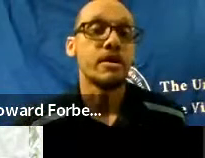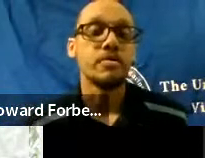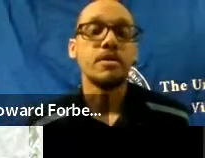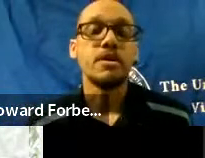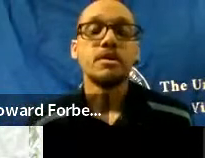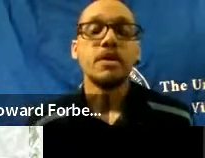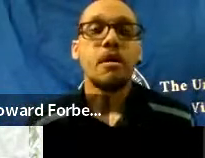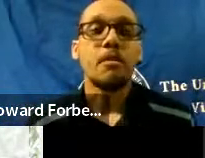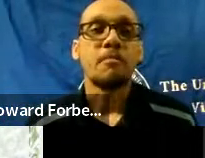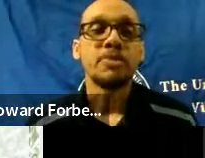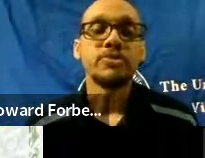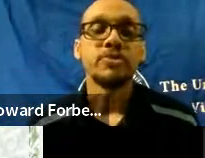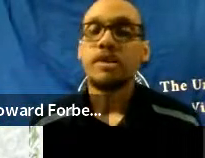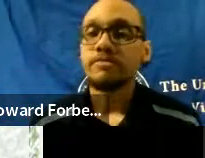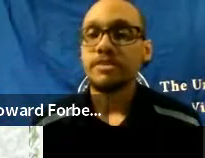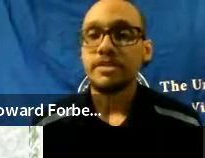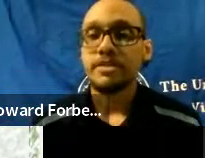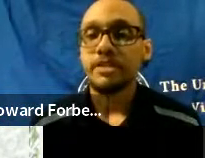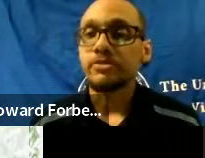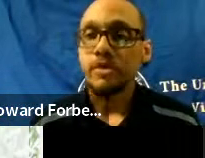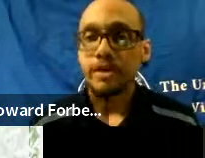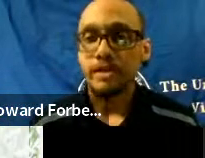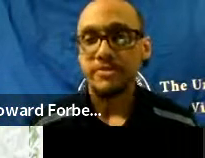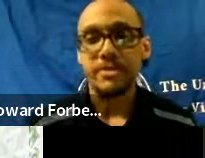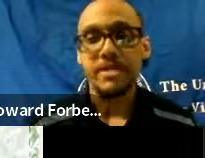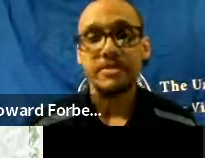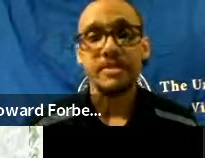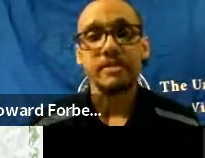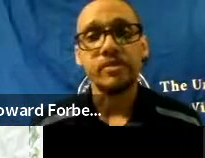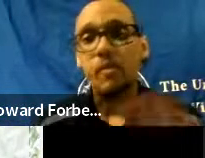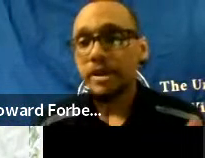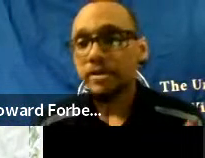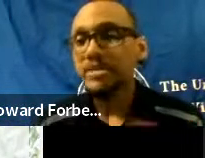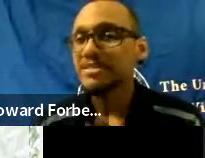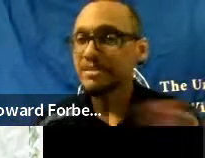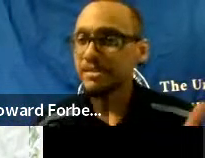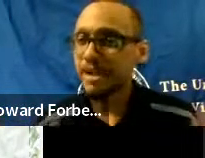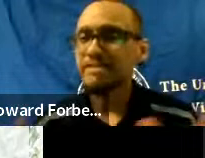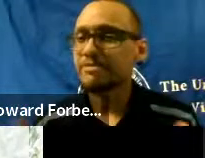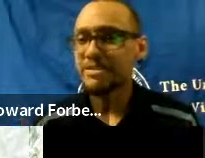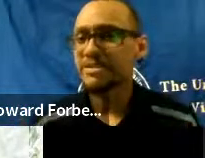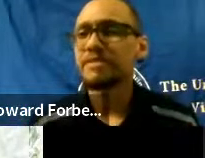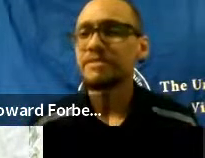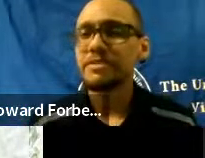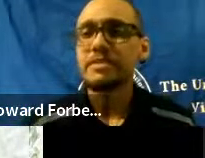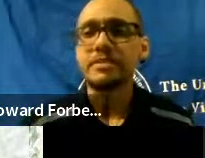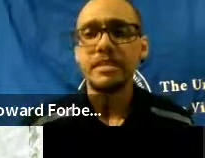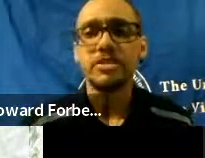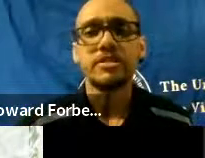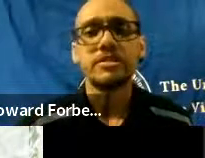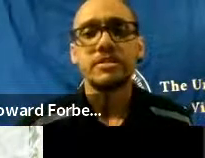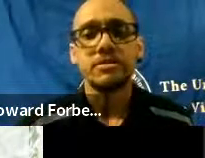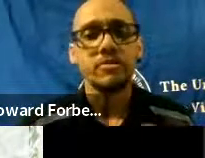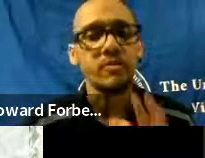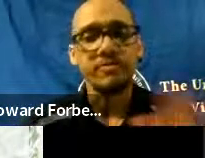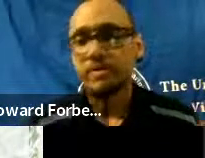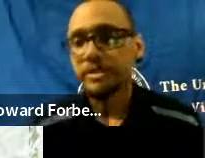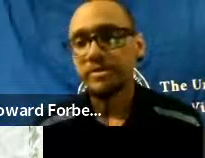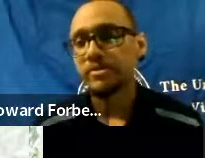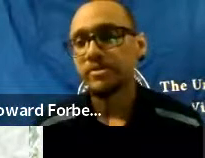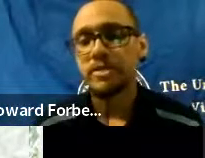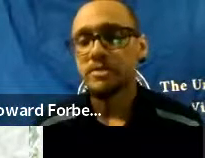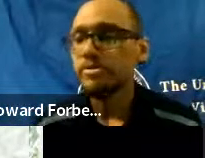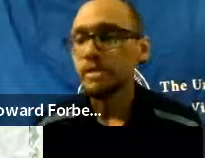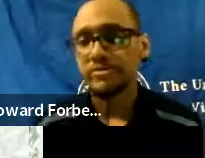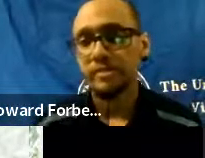right now. So one of the things that I do want to emphasize is that, you know, YOE is still kind of in its infancy stages. You know, we've